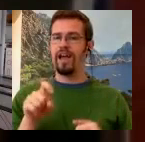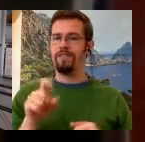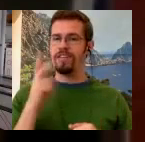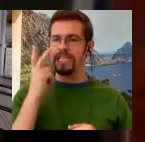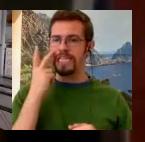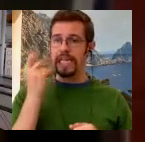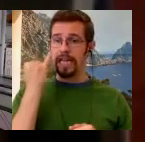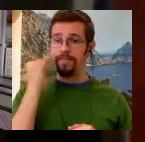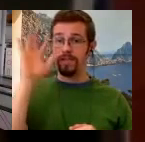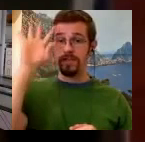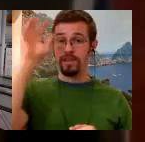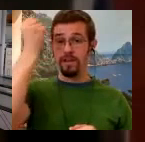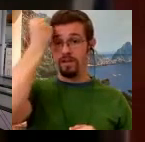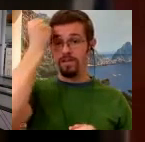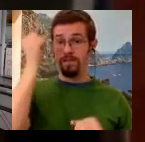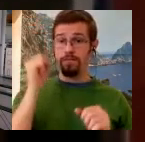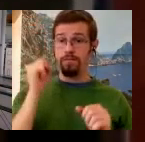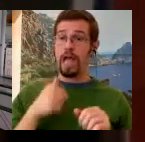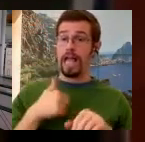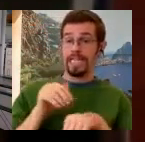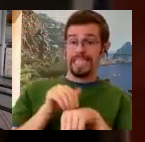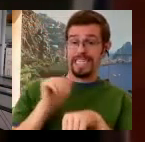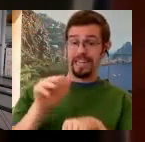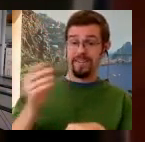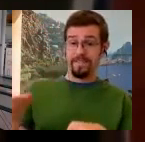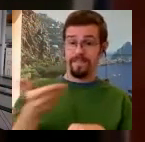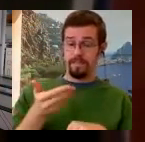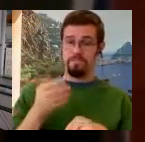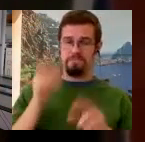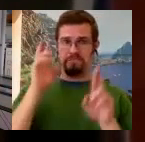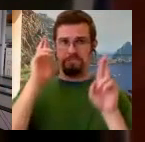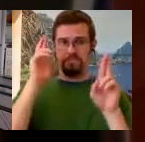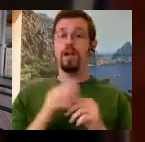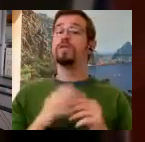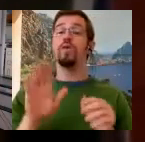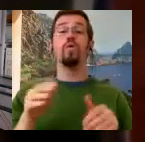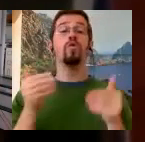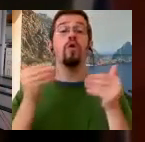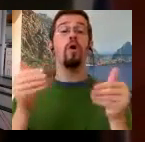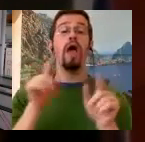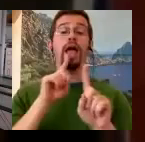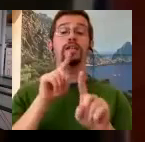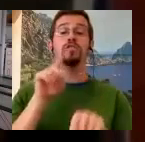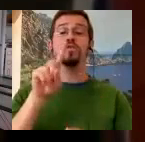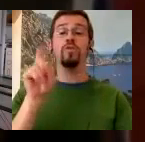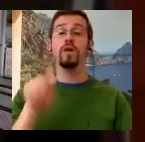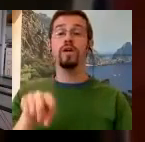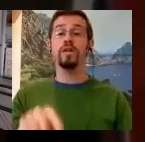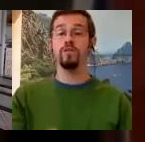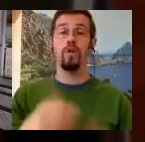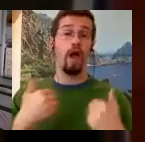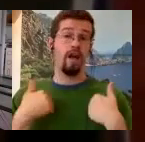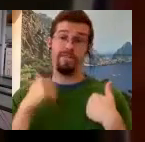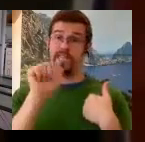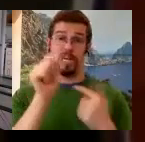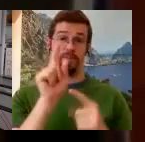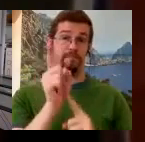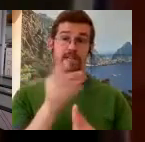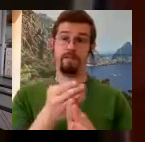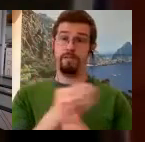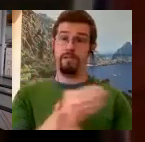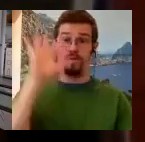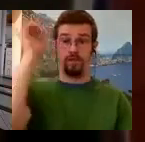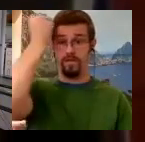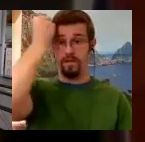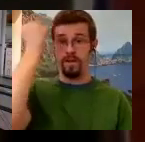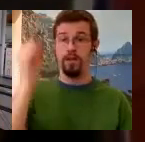did send him an invite. Let's hope. So now please go ahead and answer the questions if you can. We do have another 10 minutes before Stefan starts. Okay. Well, if you